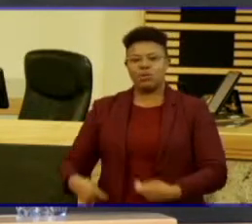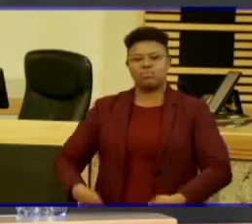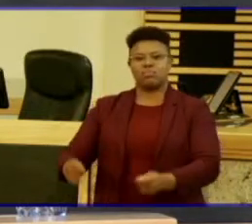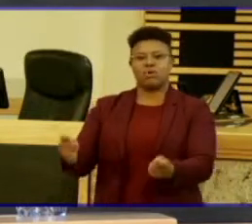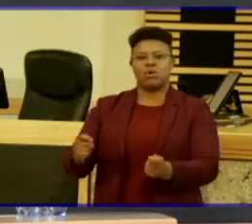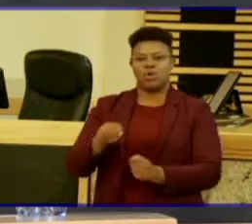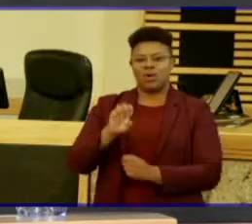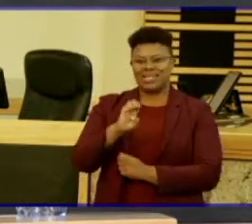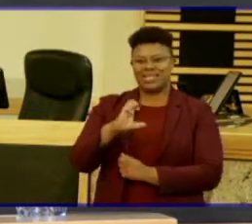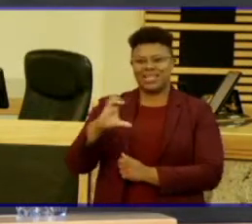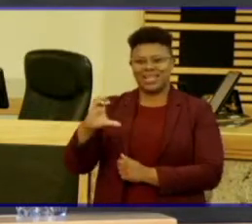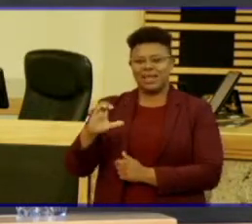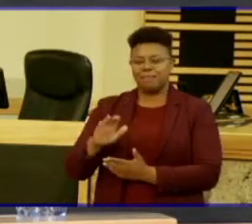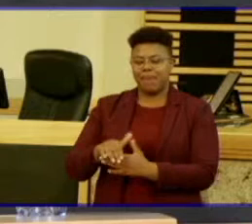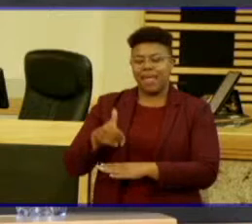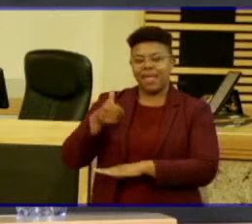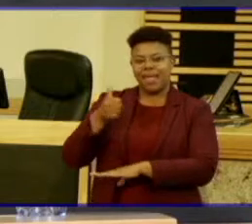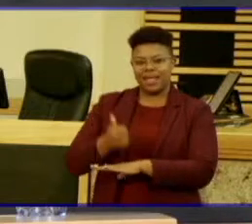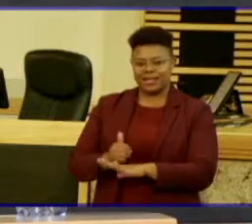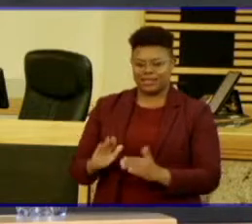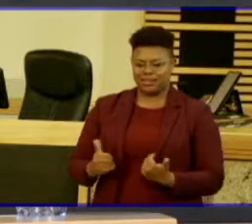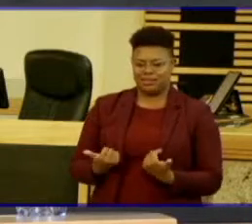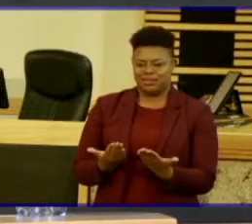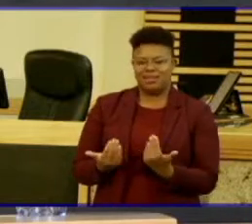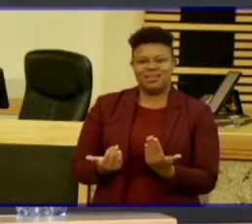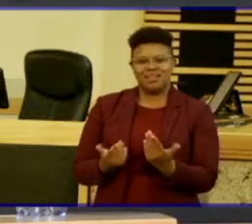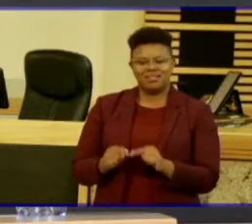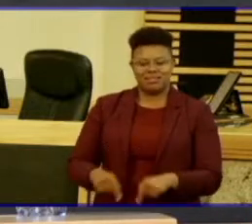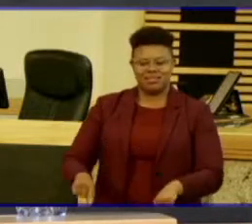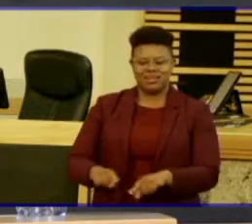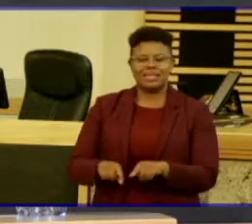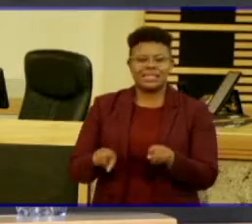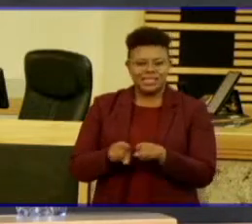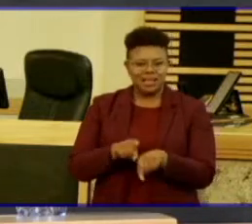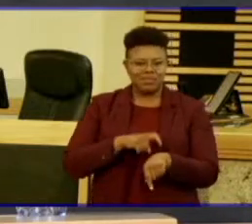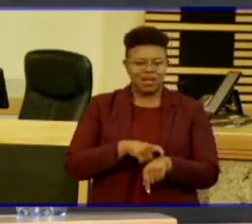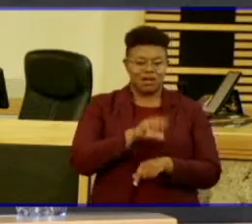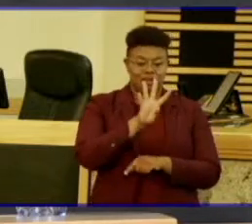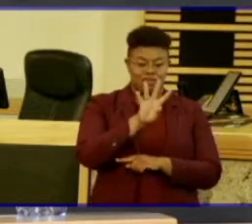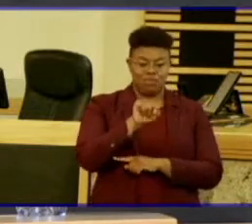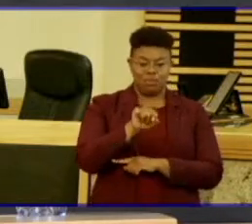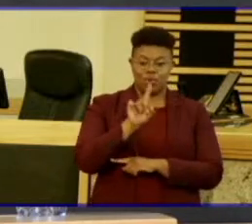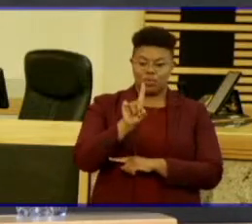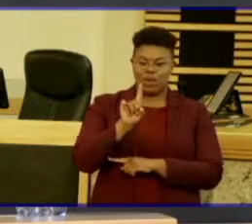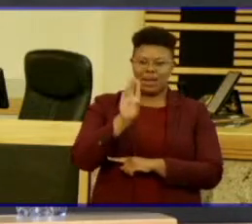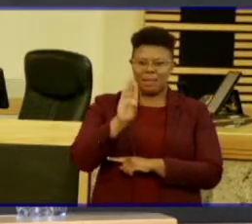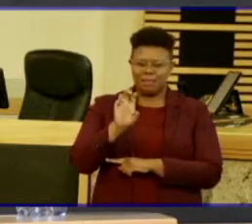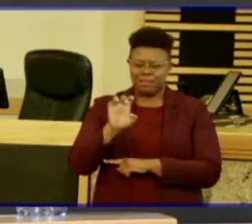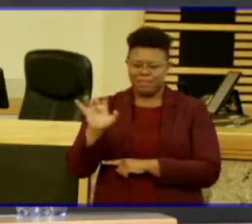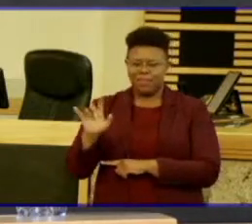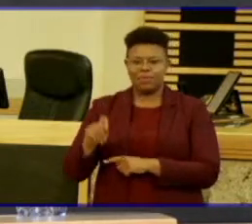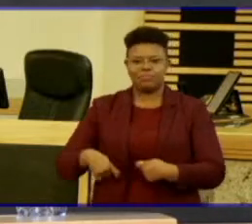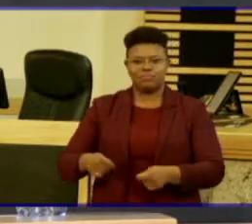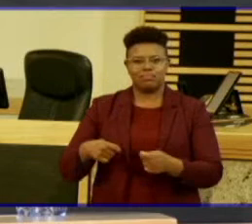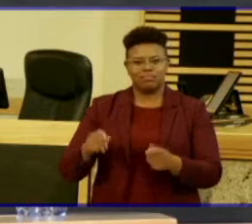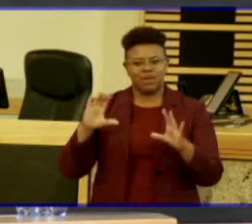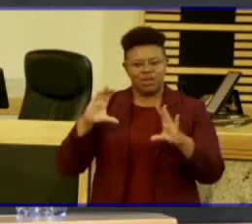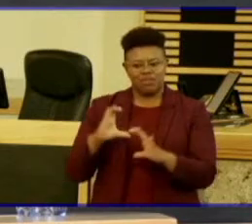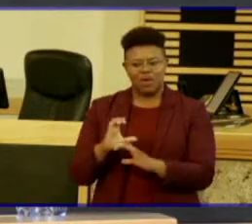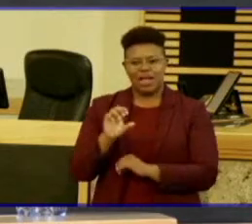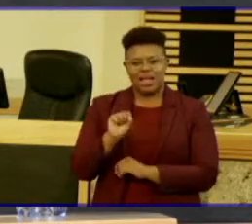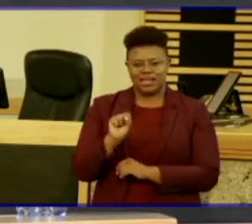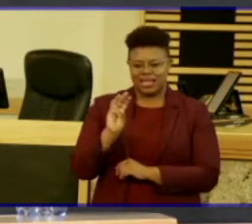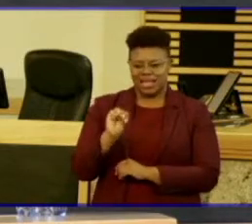Cape based suppliers and service providers. Similarly, 4.1 billion was spent on SMME,